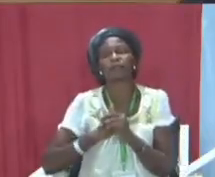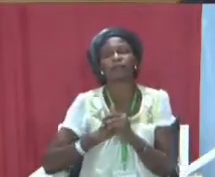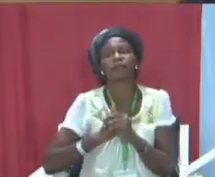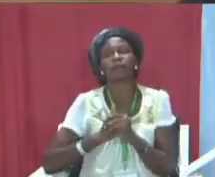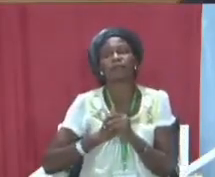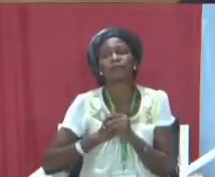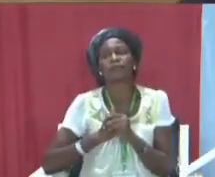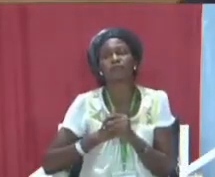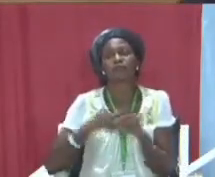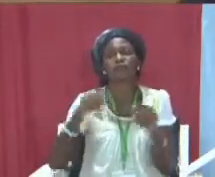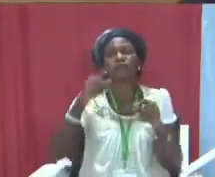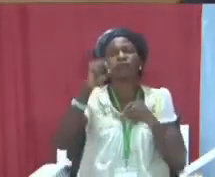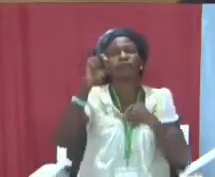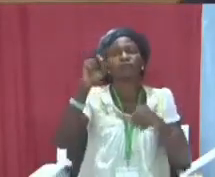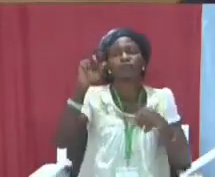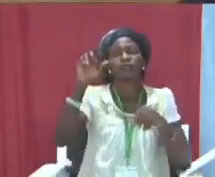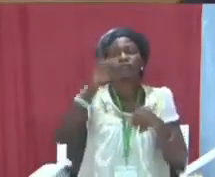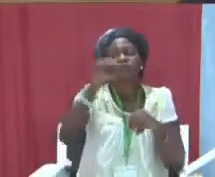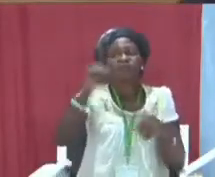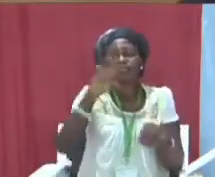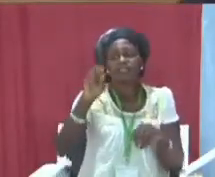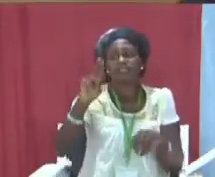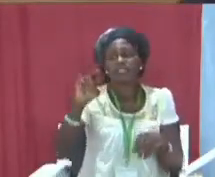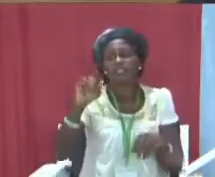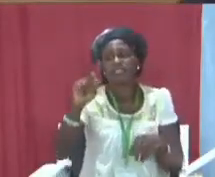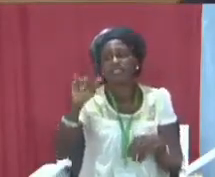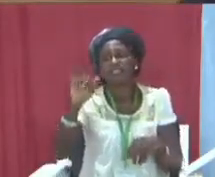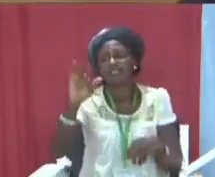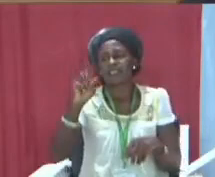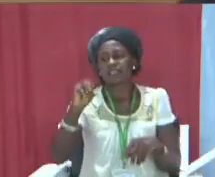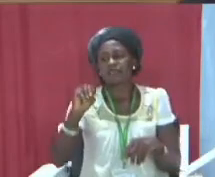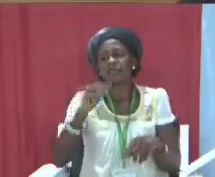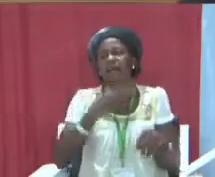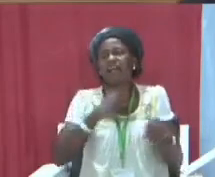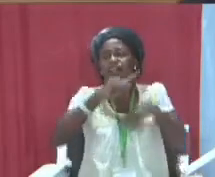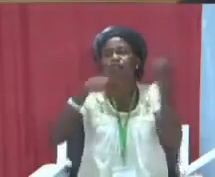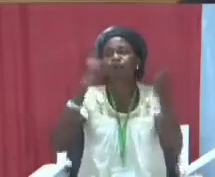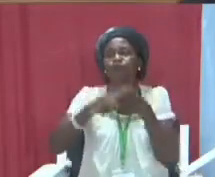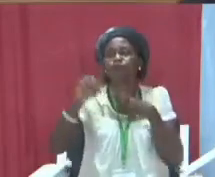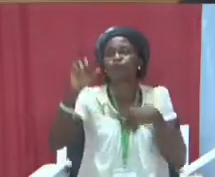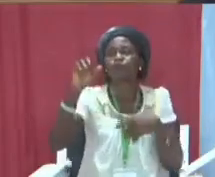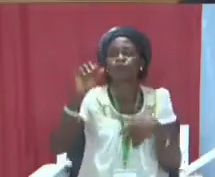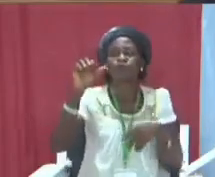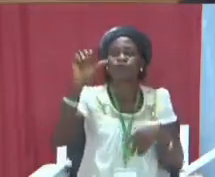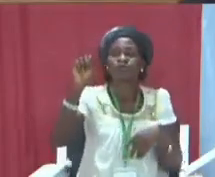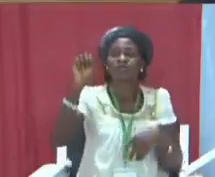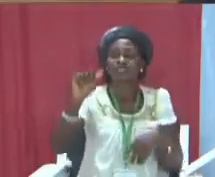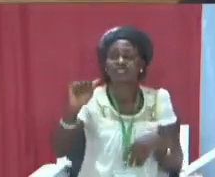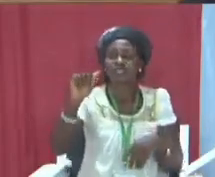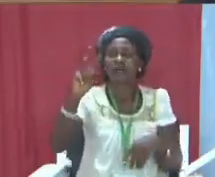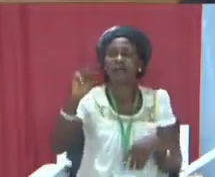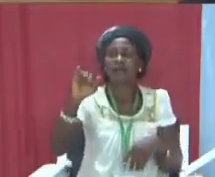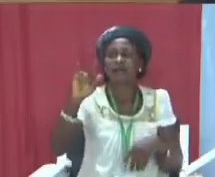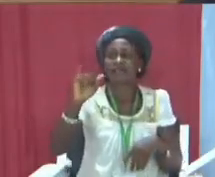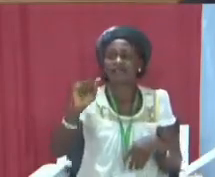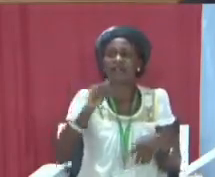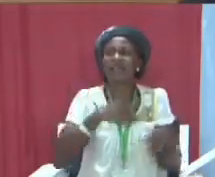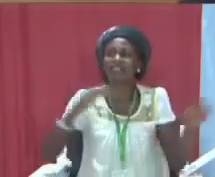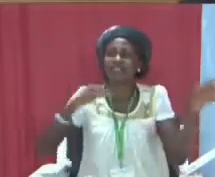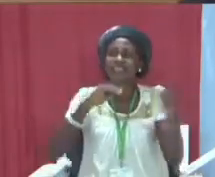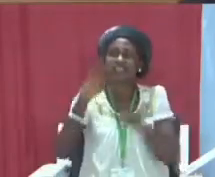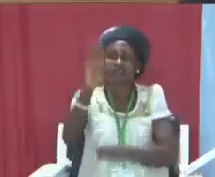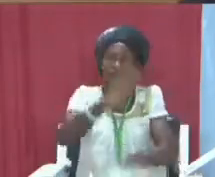Sennacherib had gone to Samaria and besieged it for 3 years, and he had taken